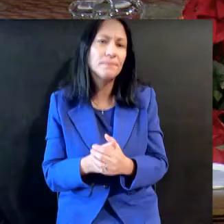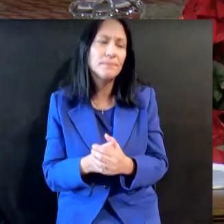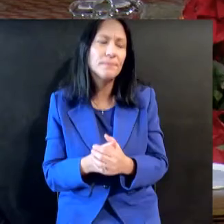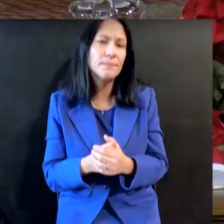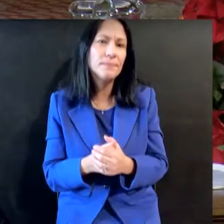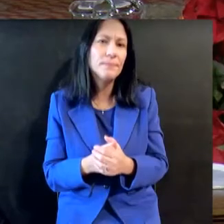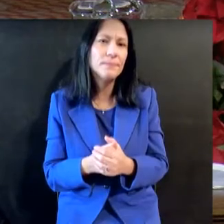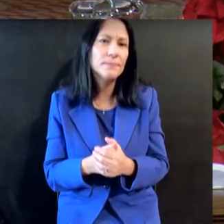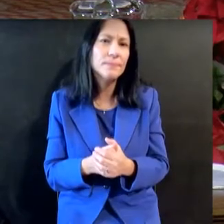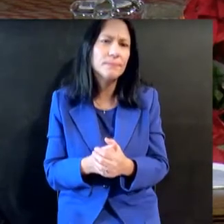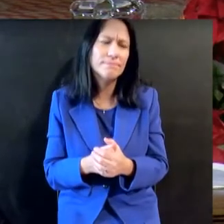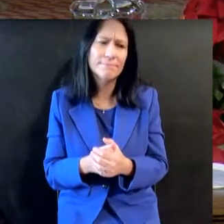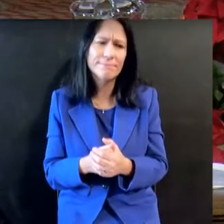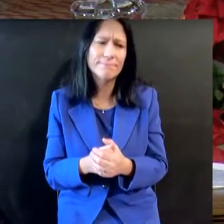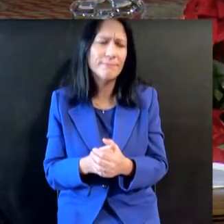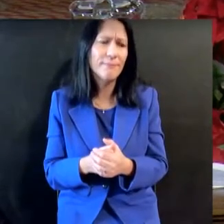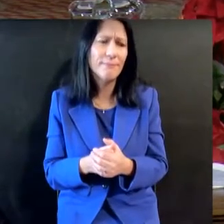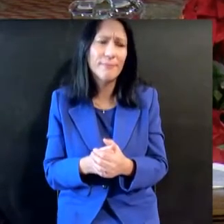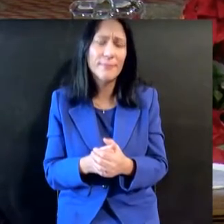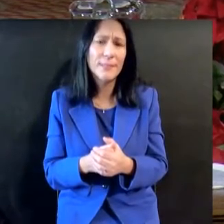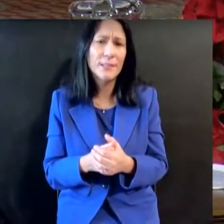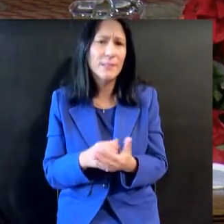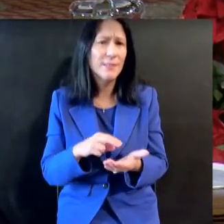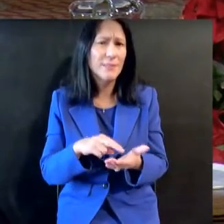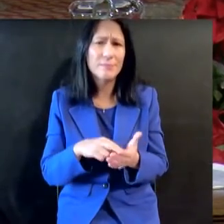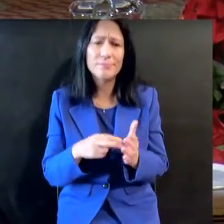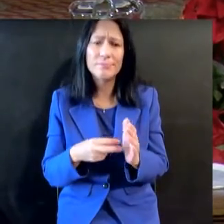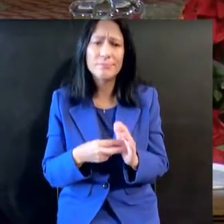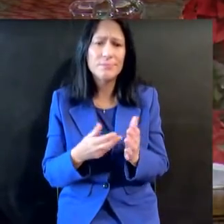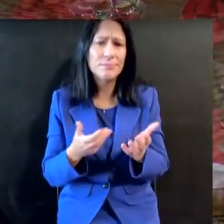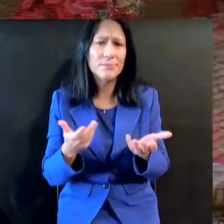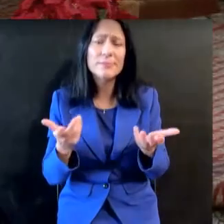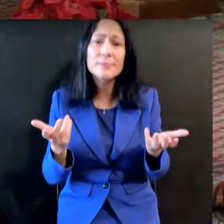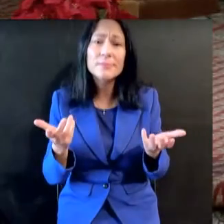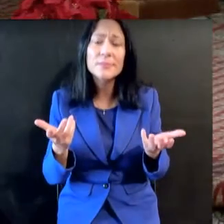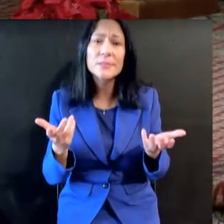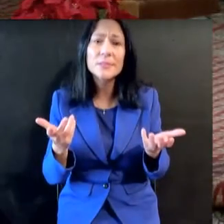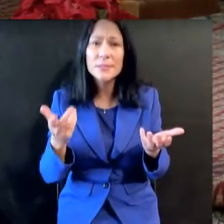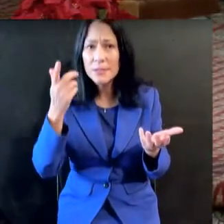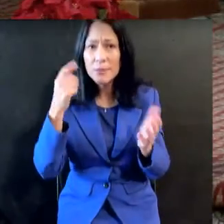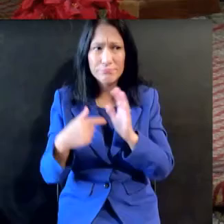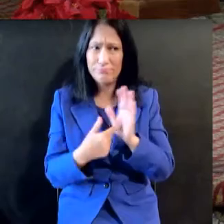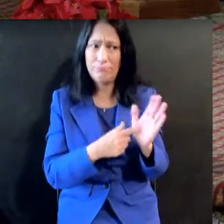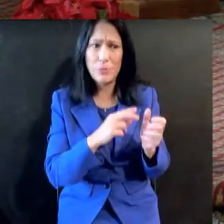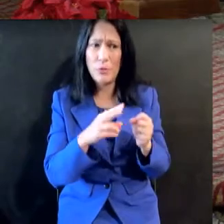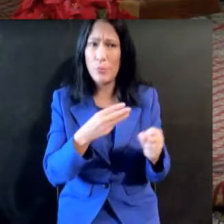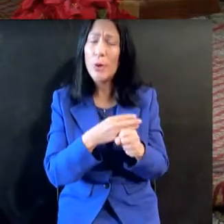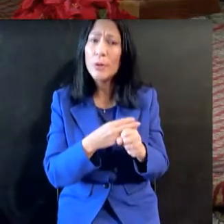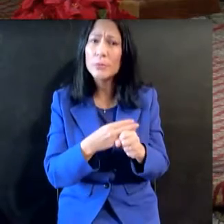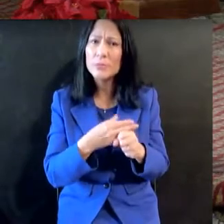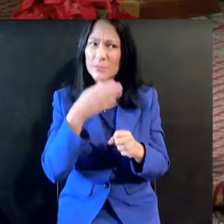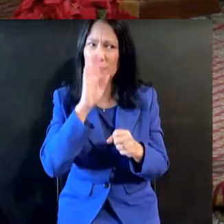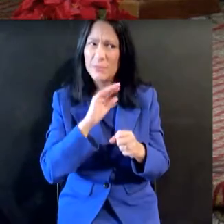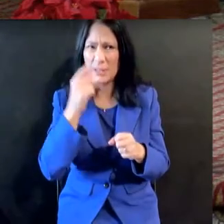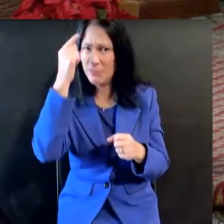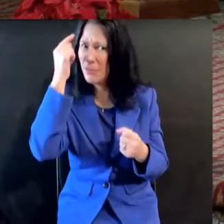This doesn't make any sense to us. This doesn't make any sense to the world. What was God thinking?